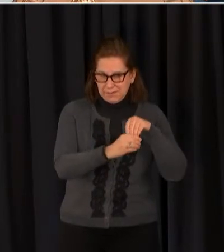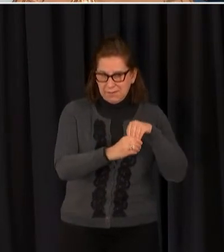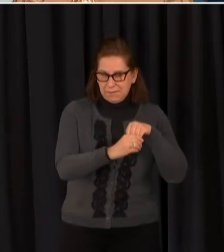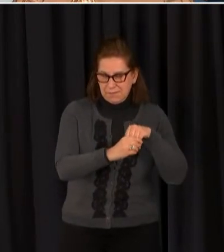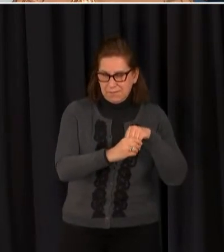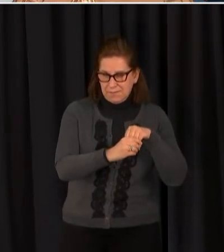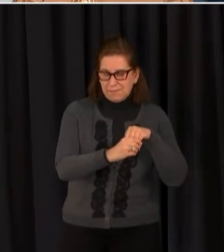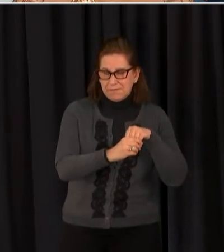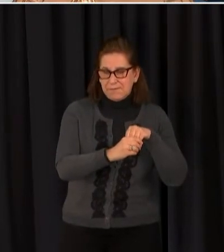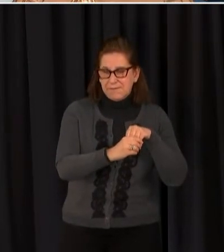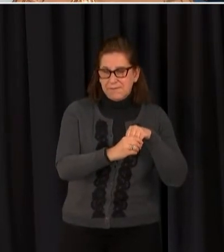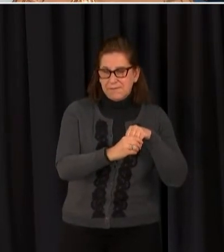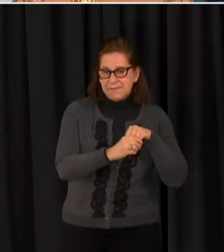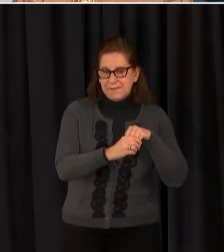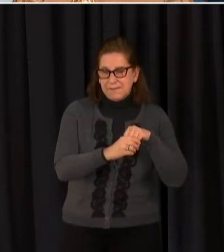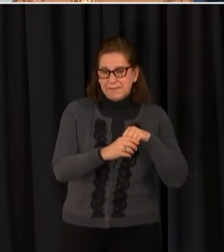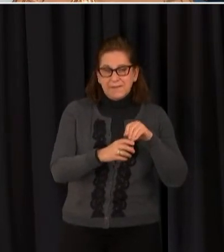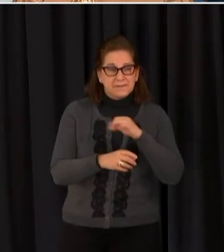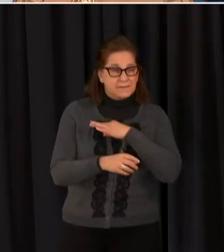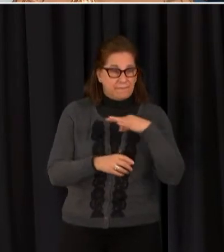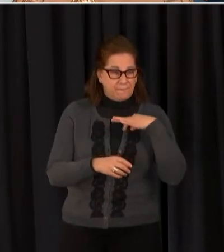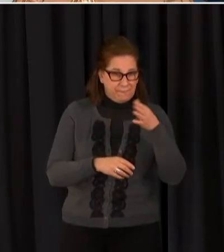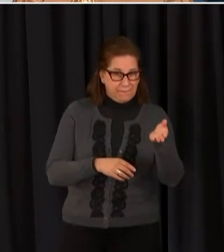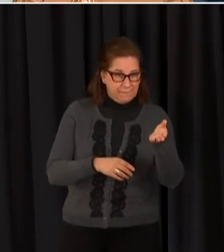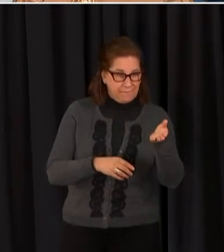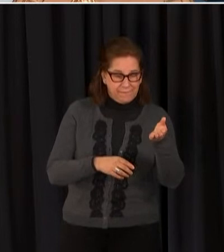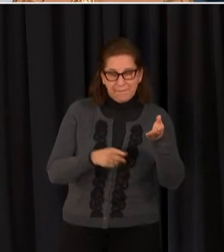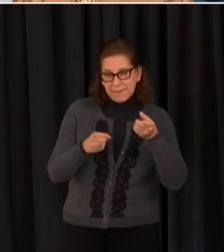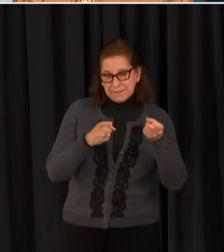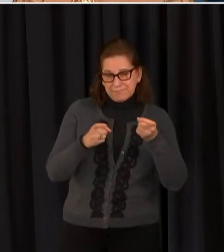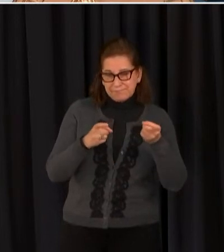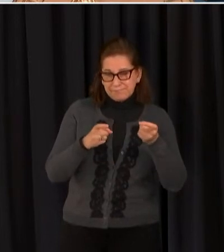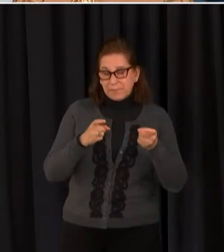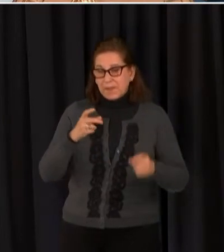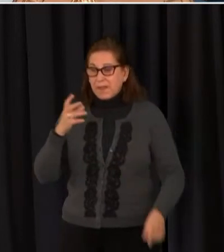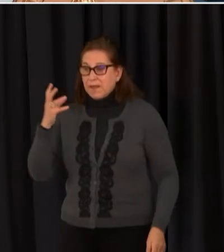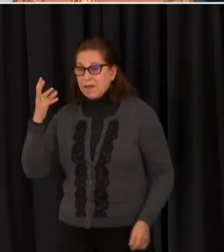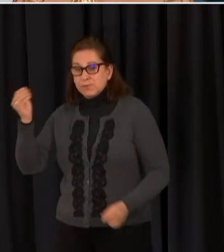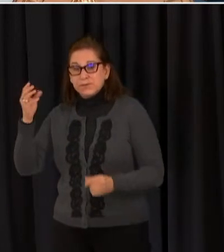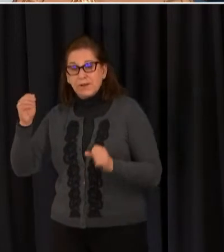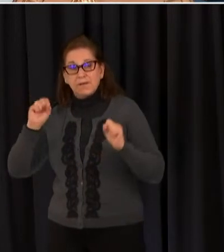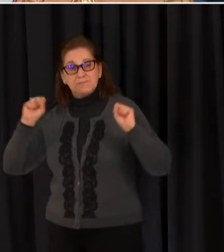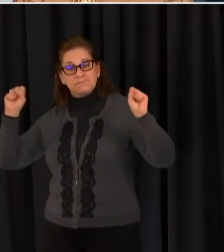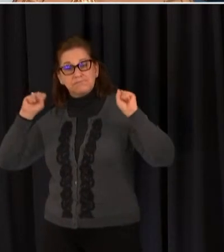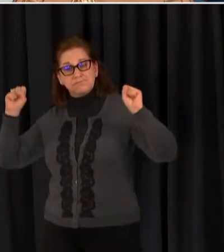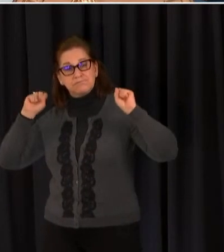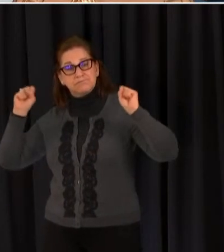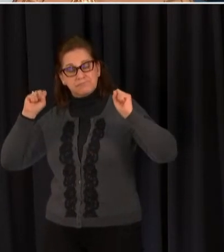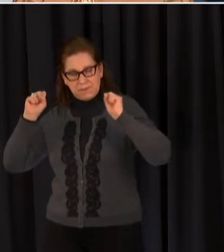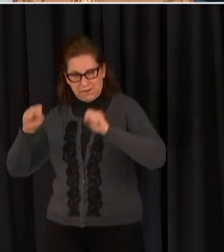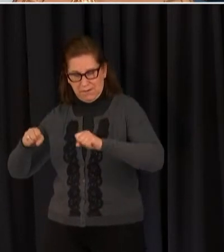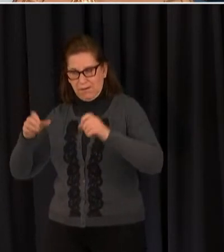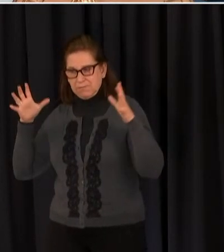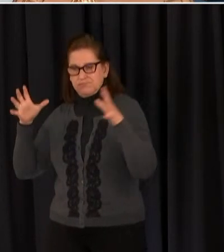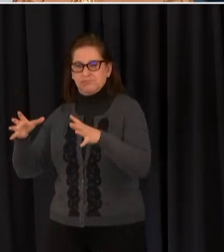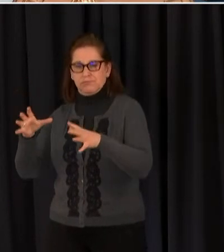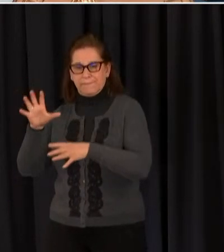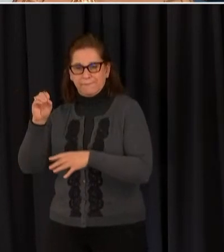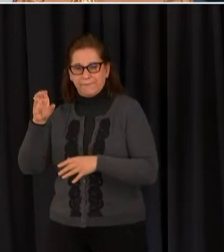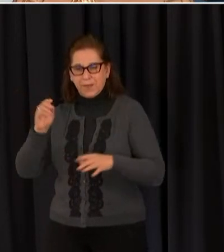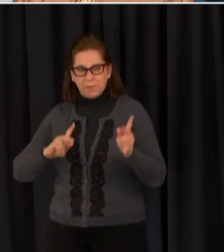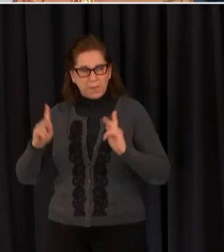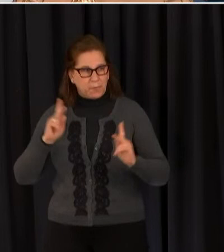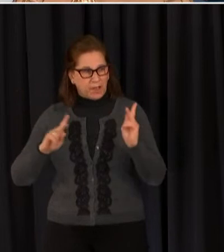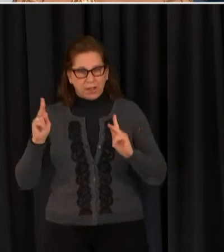staff. Outdoor classes can follow the outdoor gathering limit of 50. So